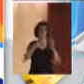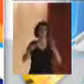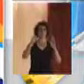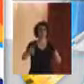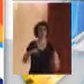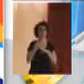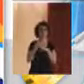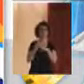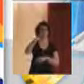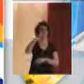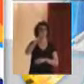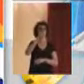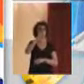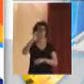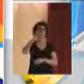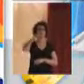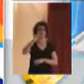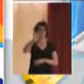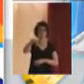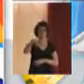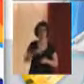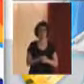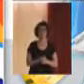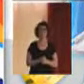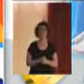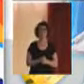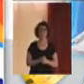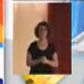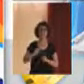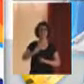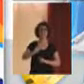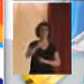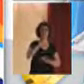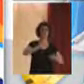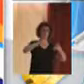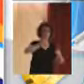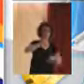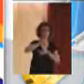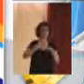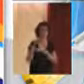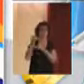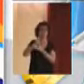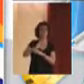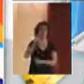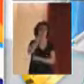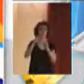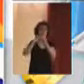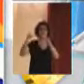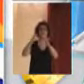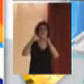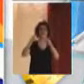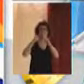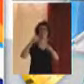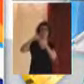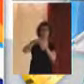have as partners Barcelona Centro Tecnológico and Institut Goodman. And after the introduction, I will be showing